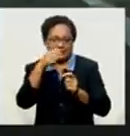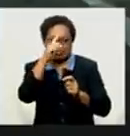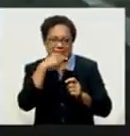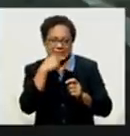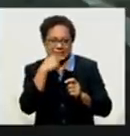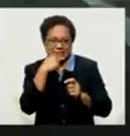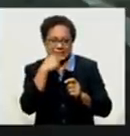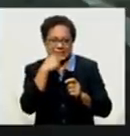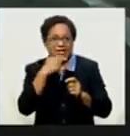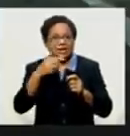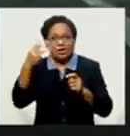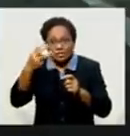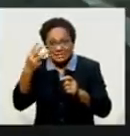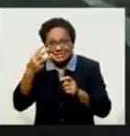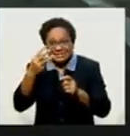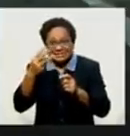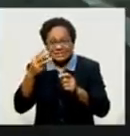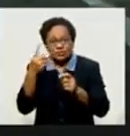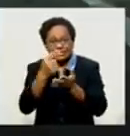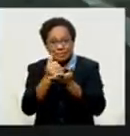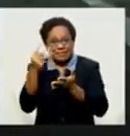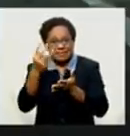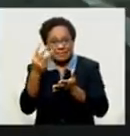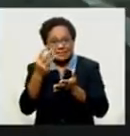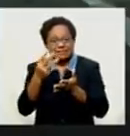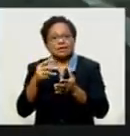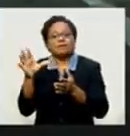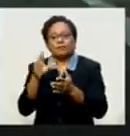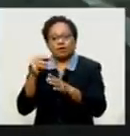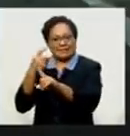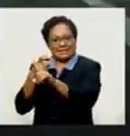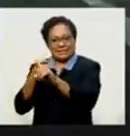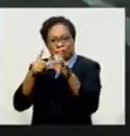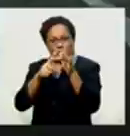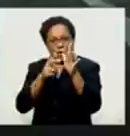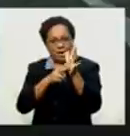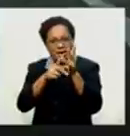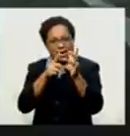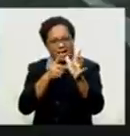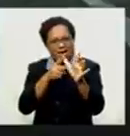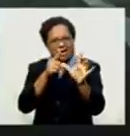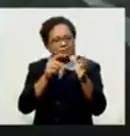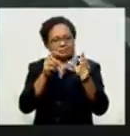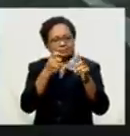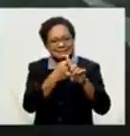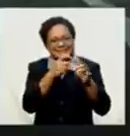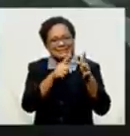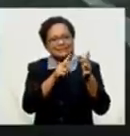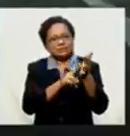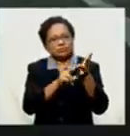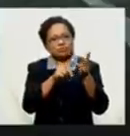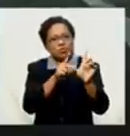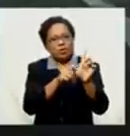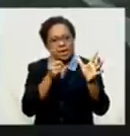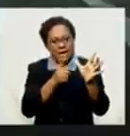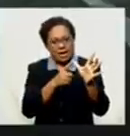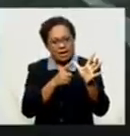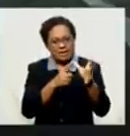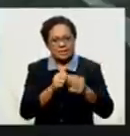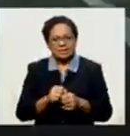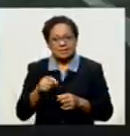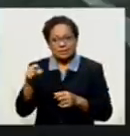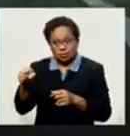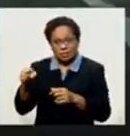And the 13th case is another member of the Kinoya household, announced last night, bringing the total number of cases from this particular